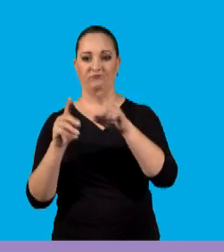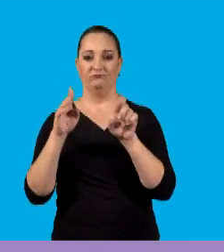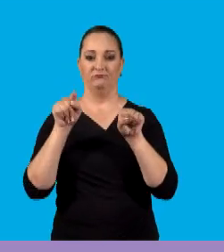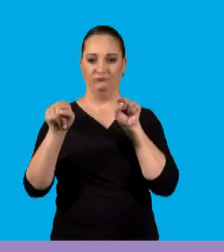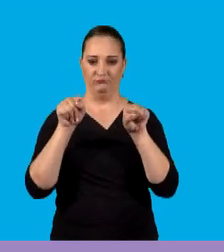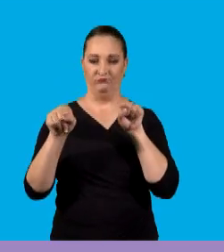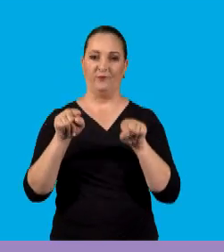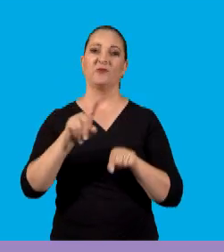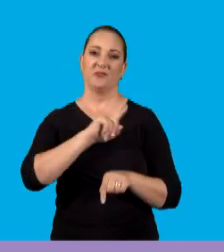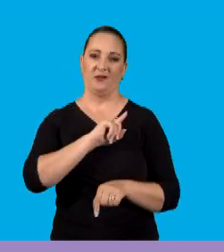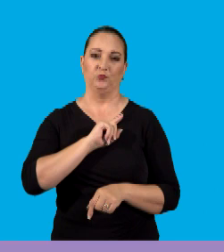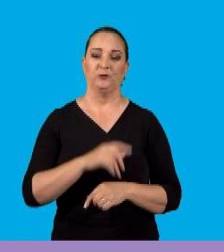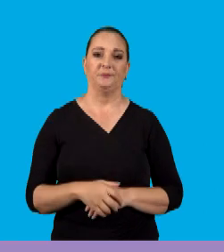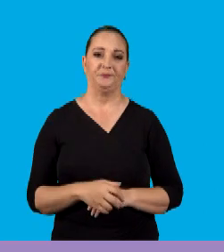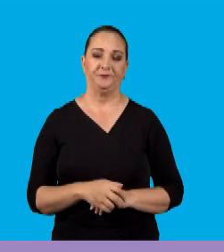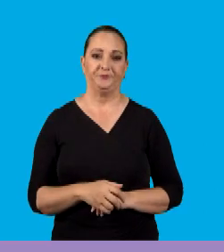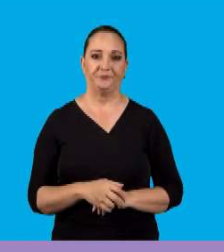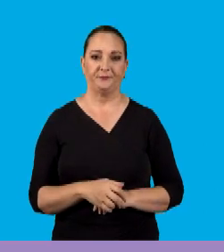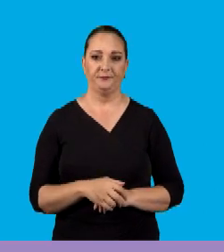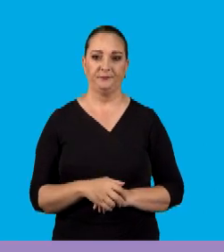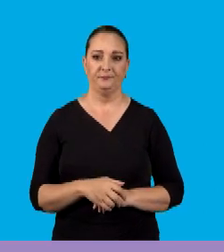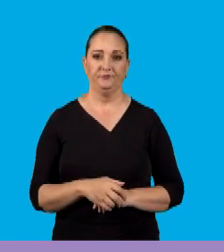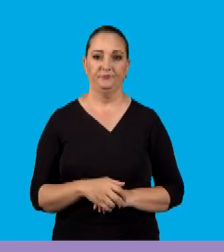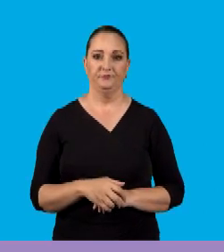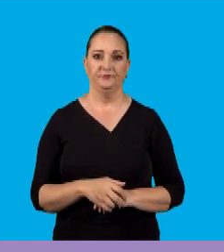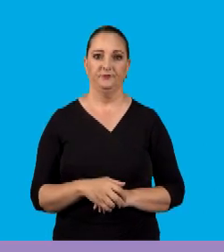therefore these are corresponding angles.